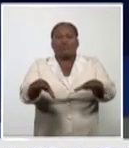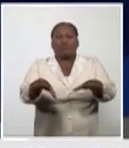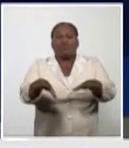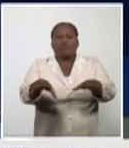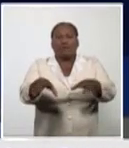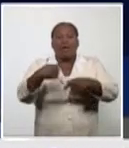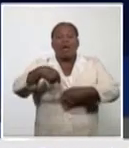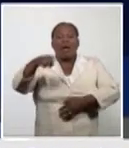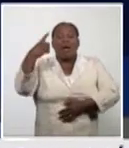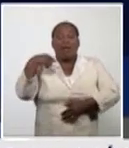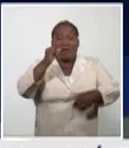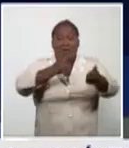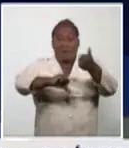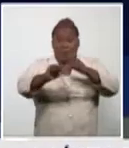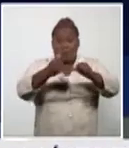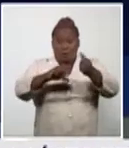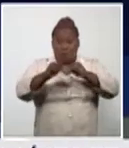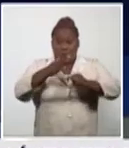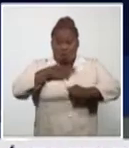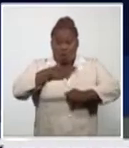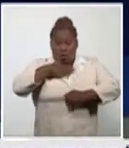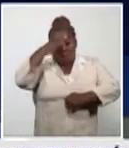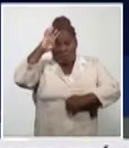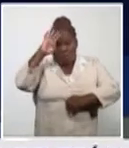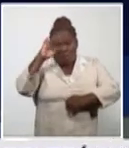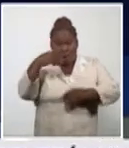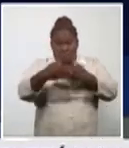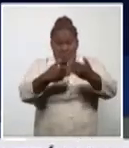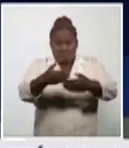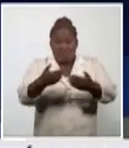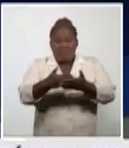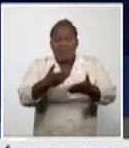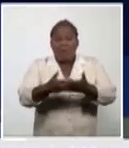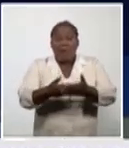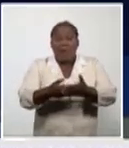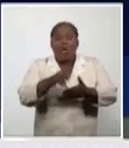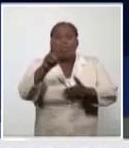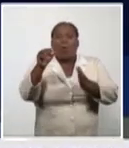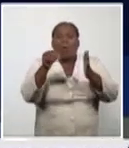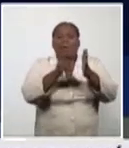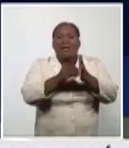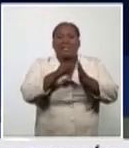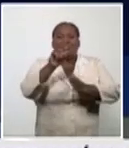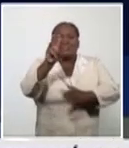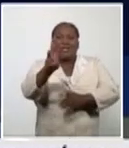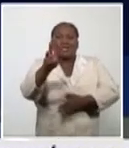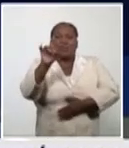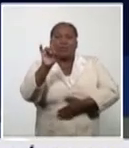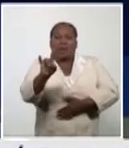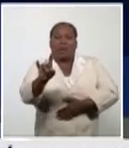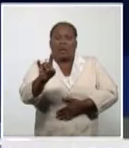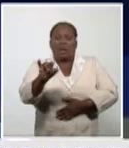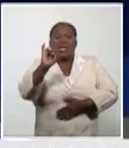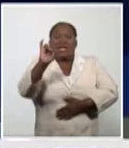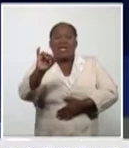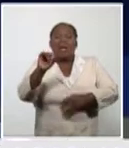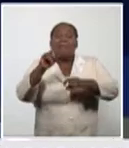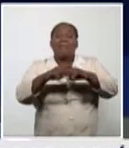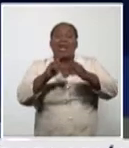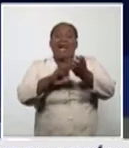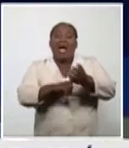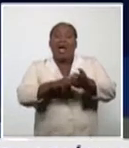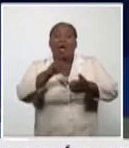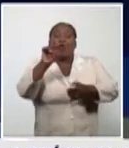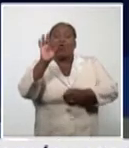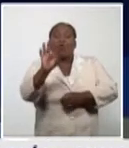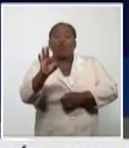Yesterday, a total of 2,039 samples were studied in our laboratories, 829 at the Pedro Corri